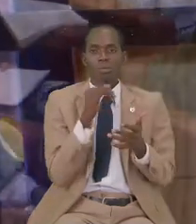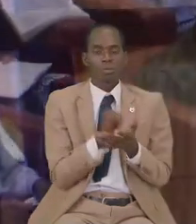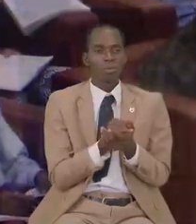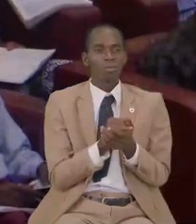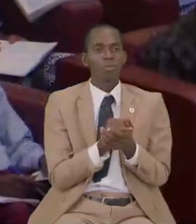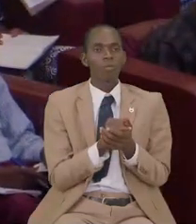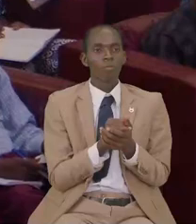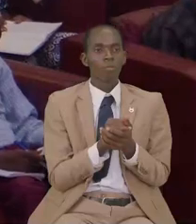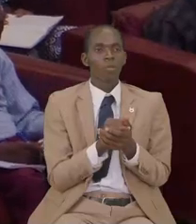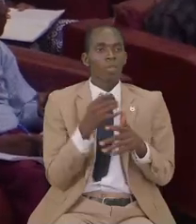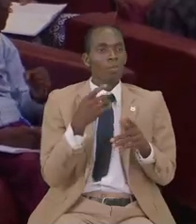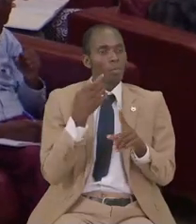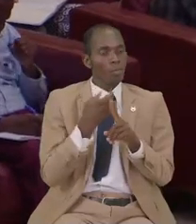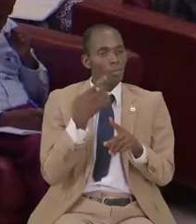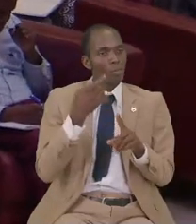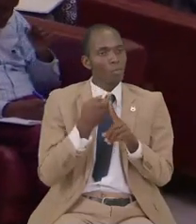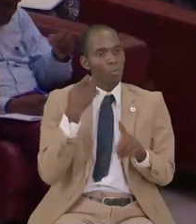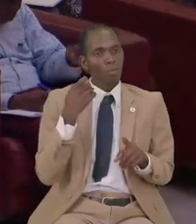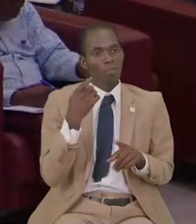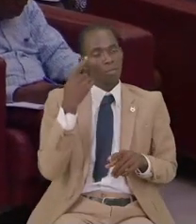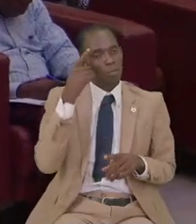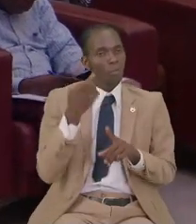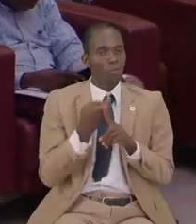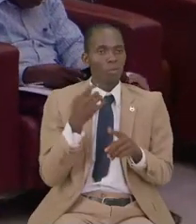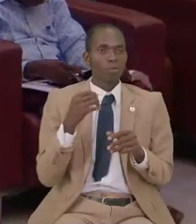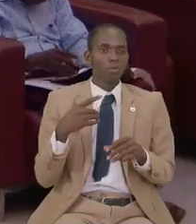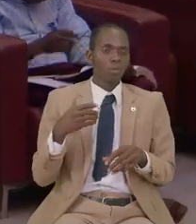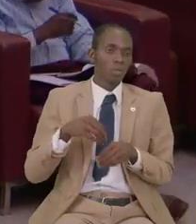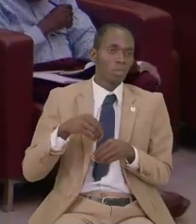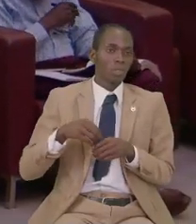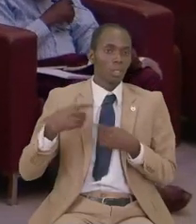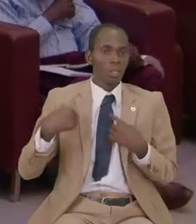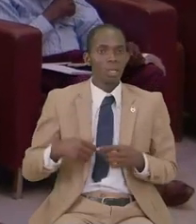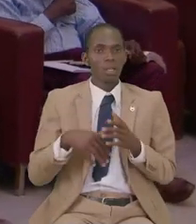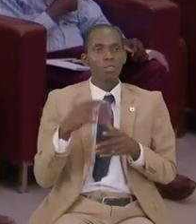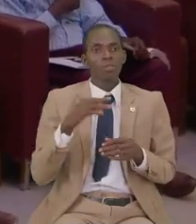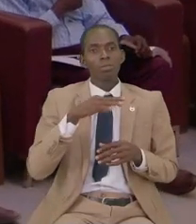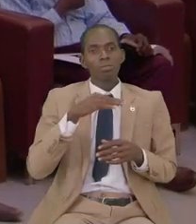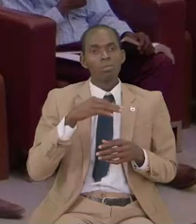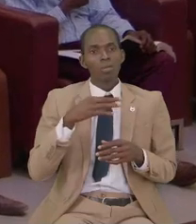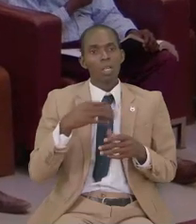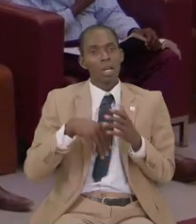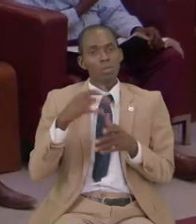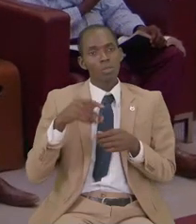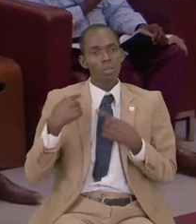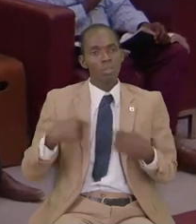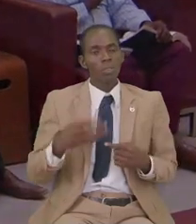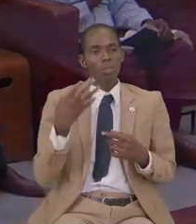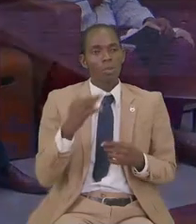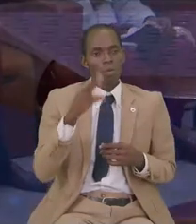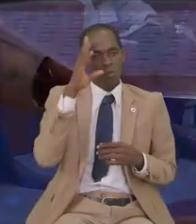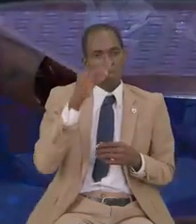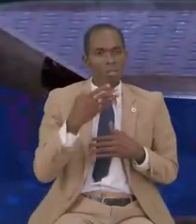within, out of the heart of men proceed evil thoughts, adulteries,